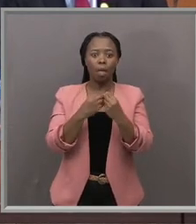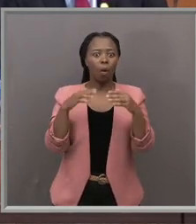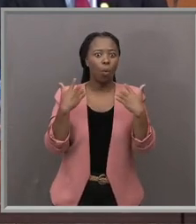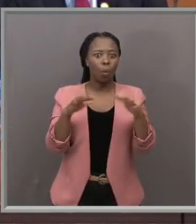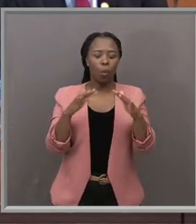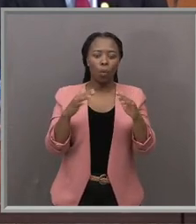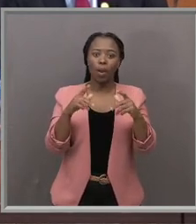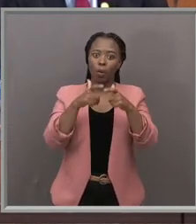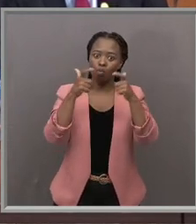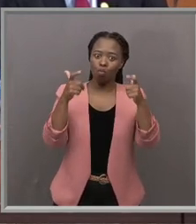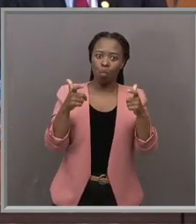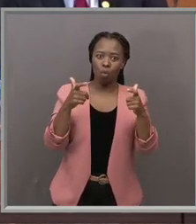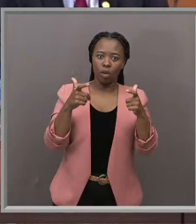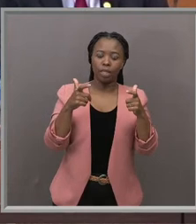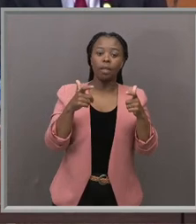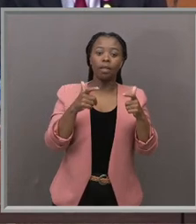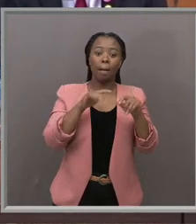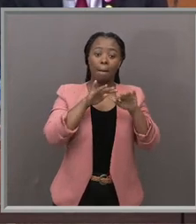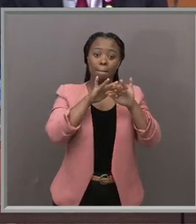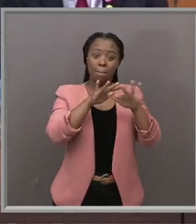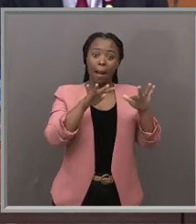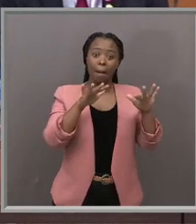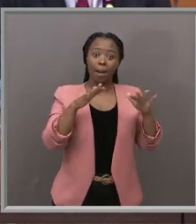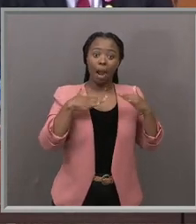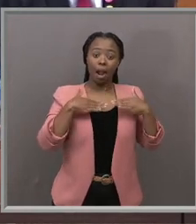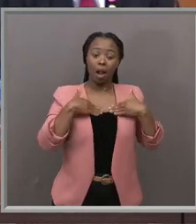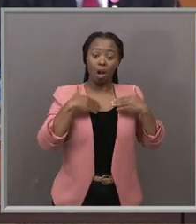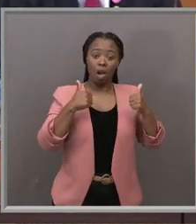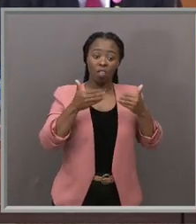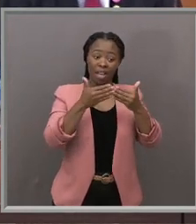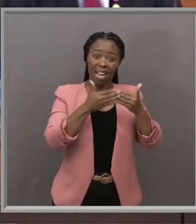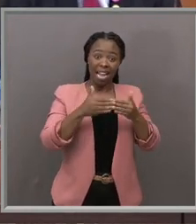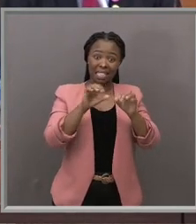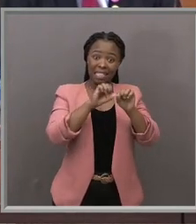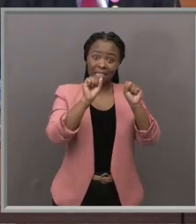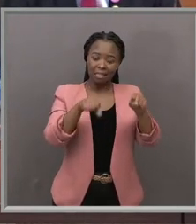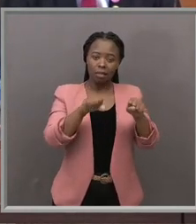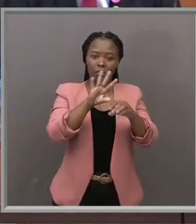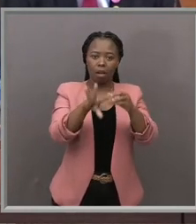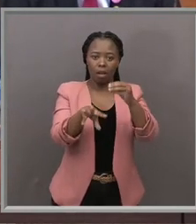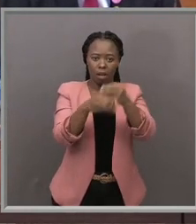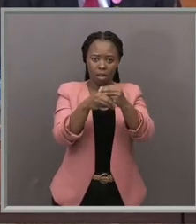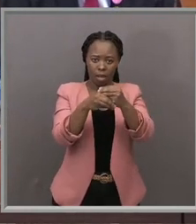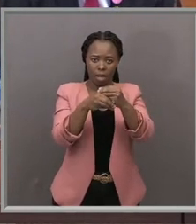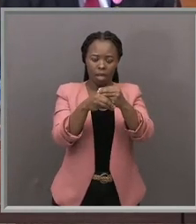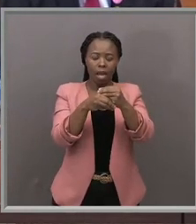the capacity of our public healthcare system with